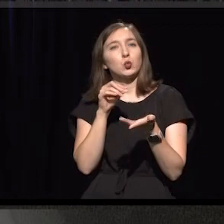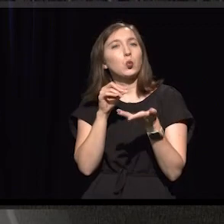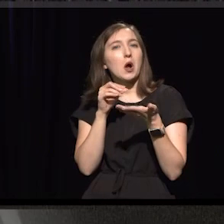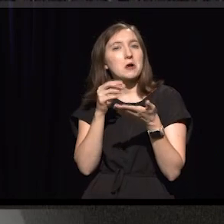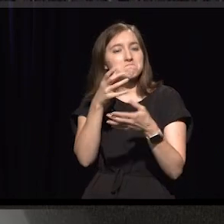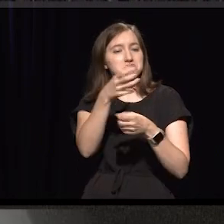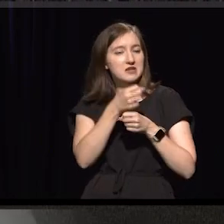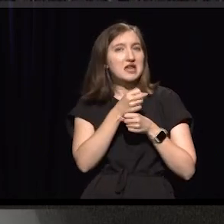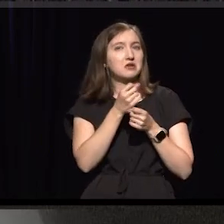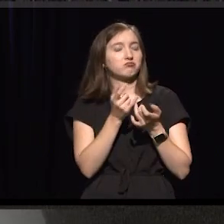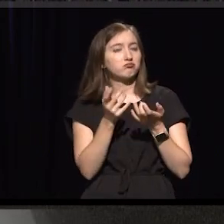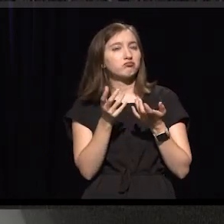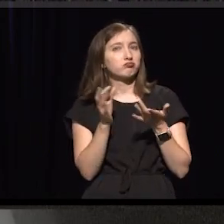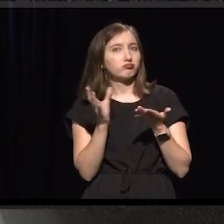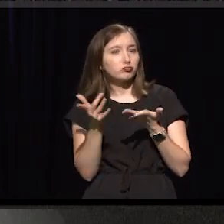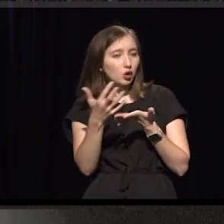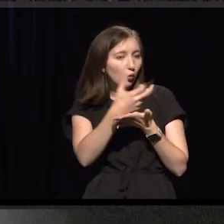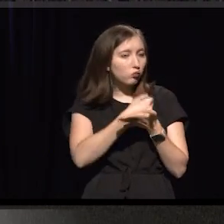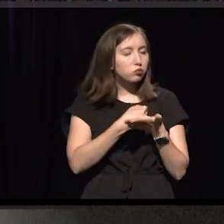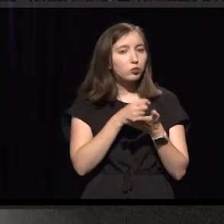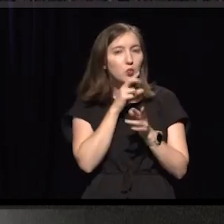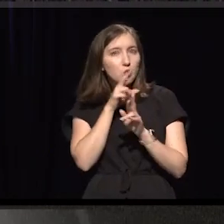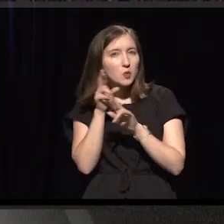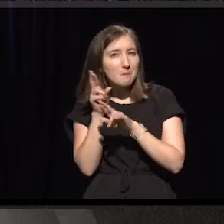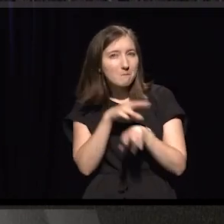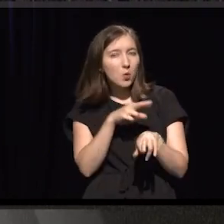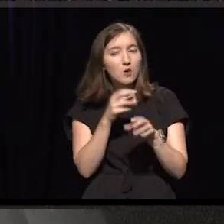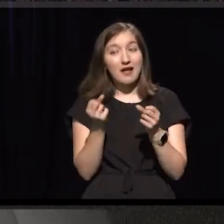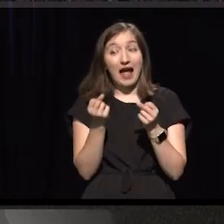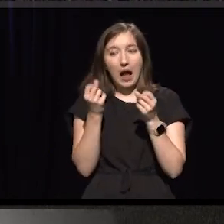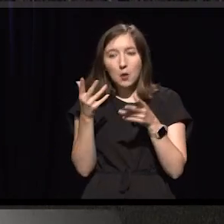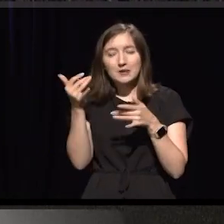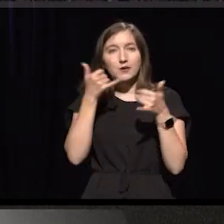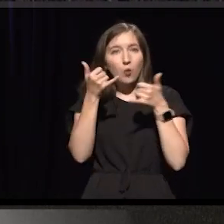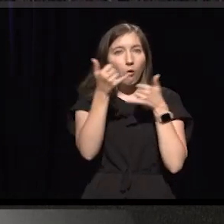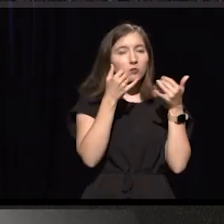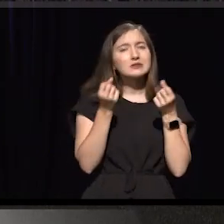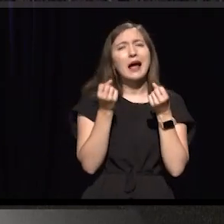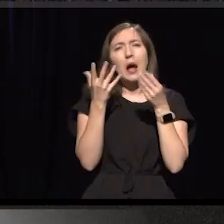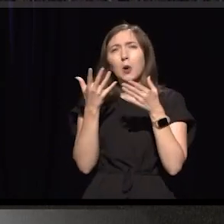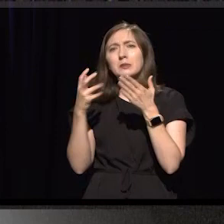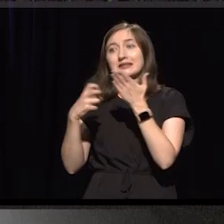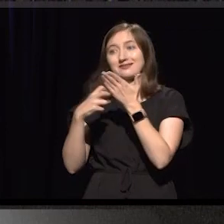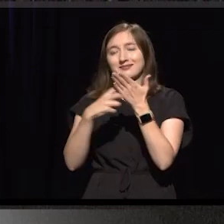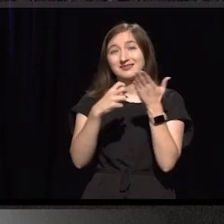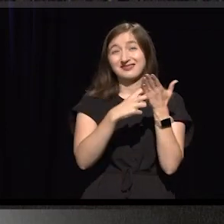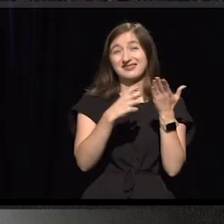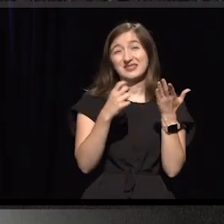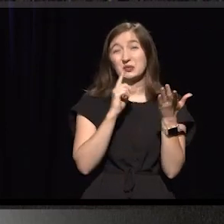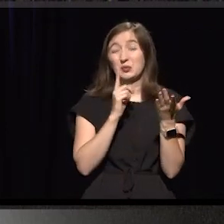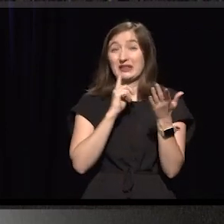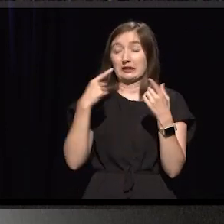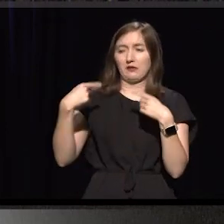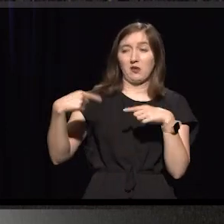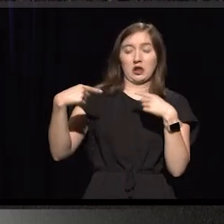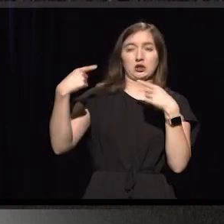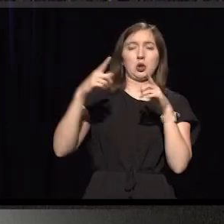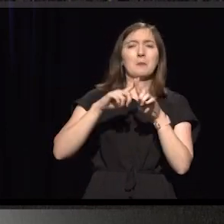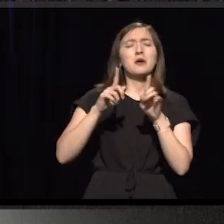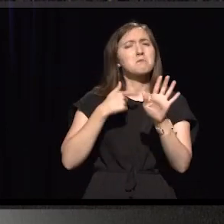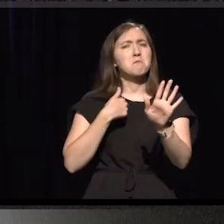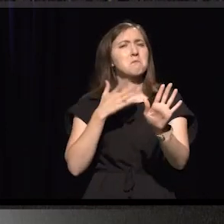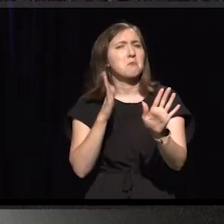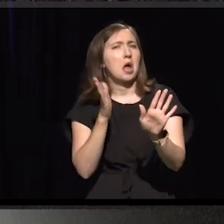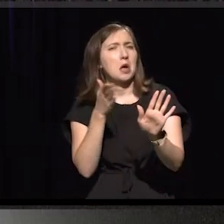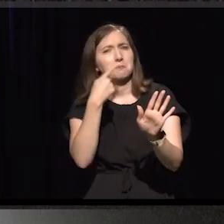and citations issued pretty much daily, and it's kind of been really, really volatile, but I'll look into that because